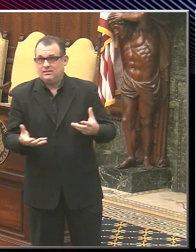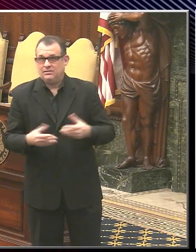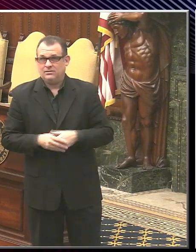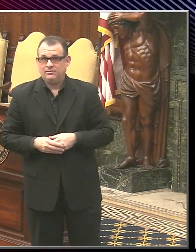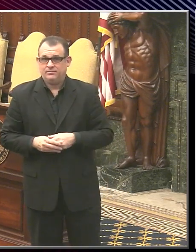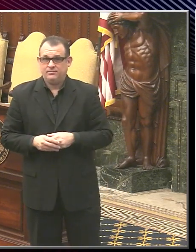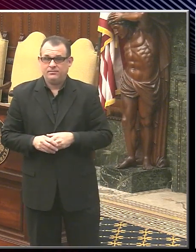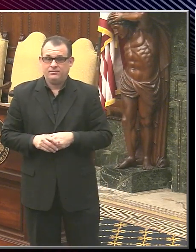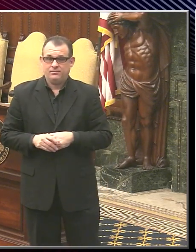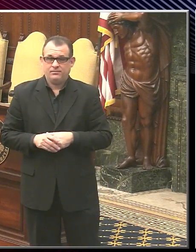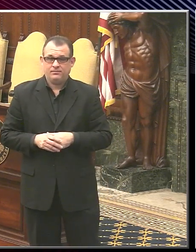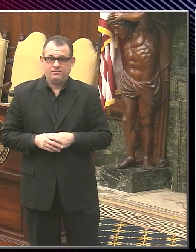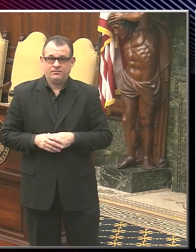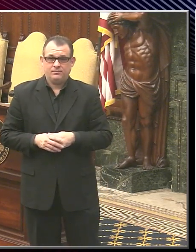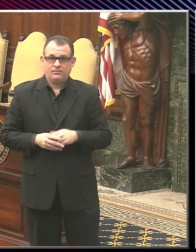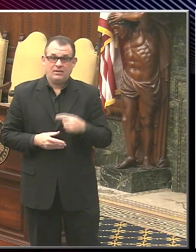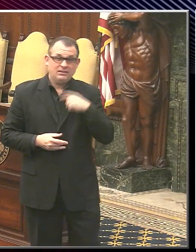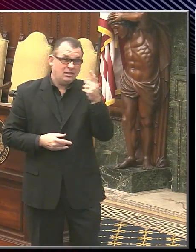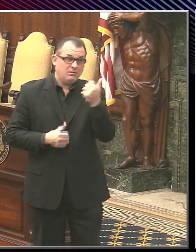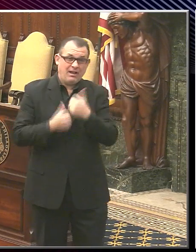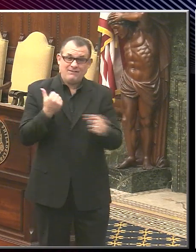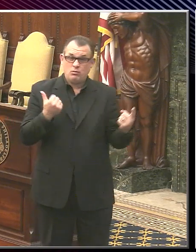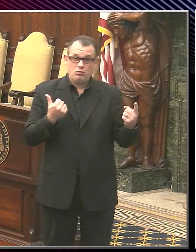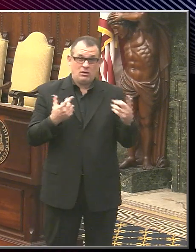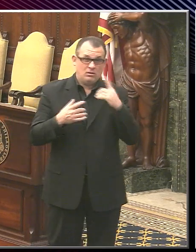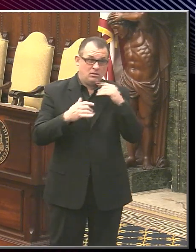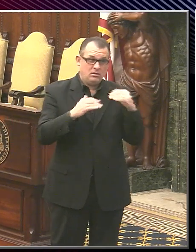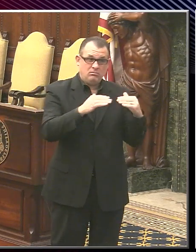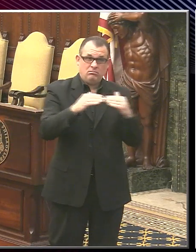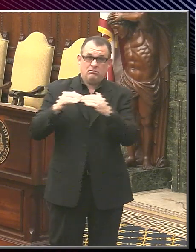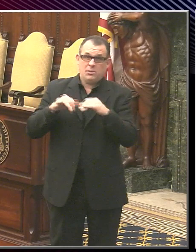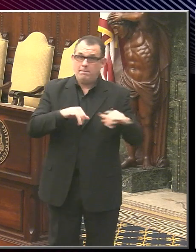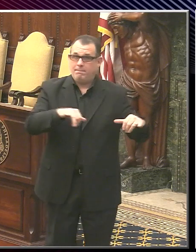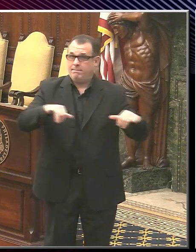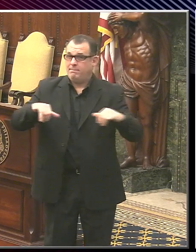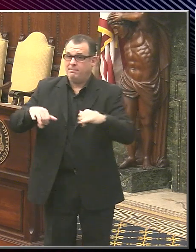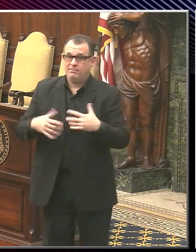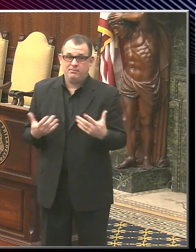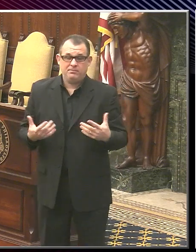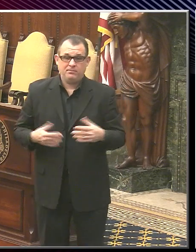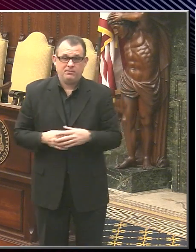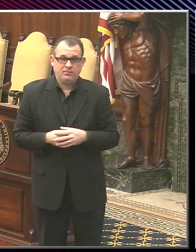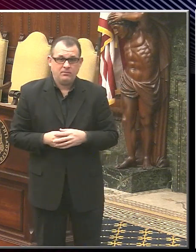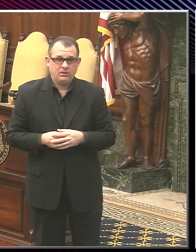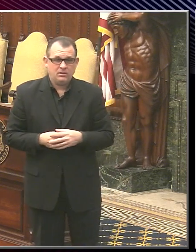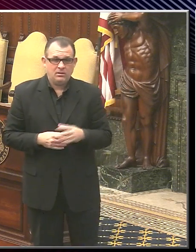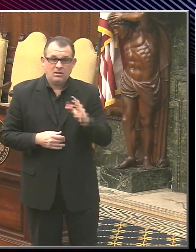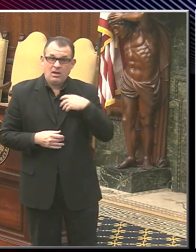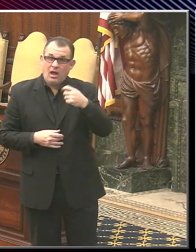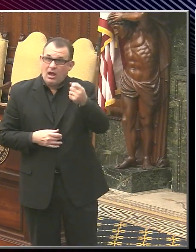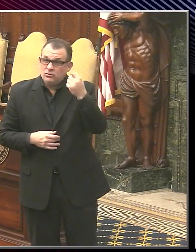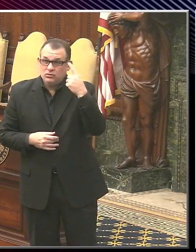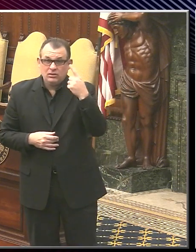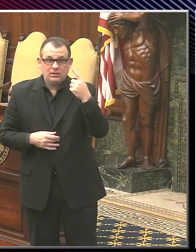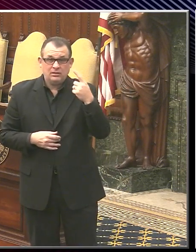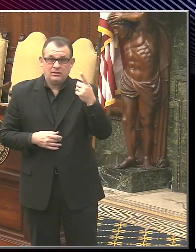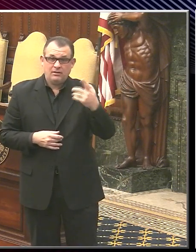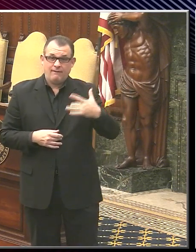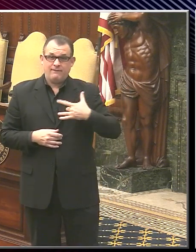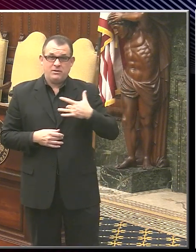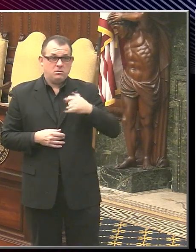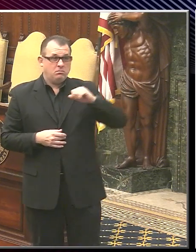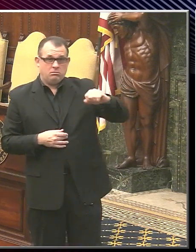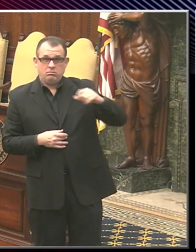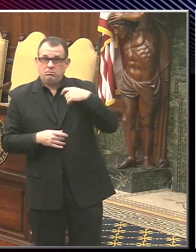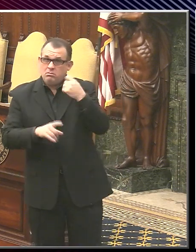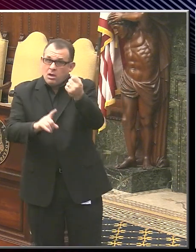them, the same thing I would say to anybody else who's eligible for getting the vaccine, is that I understand why you would be apprehensive about this. It's a